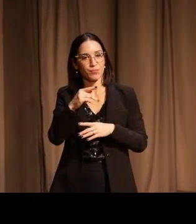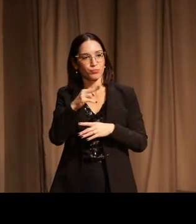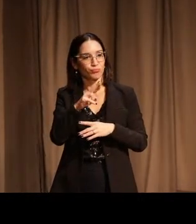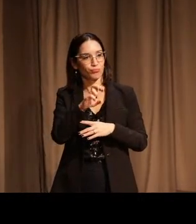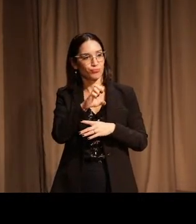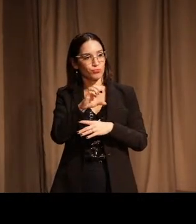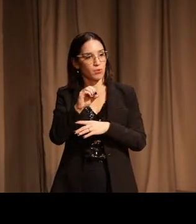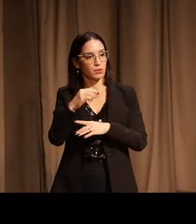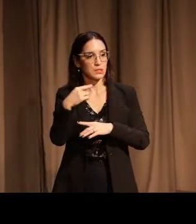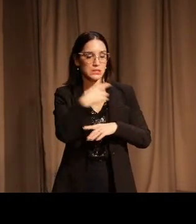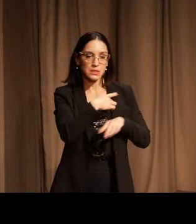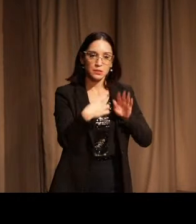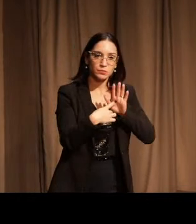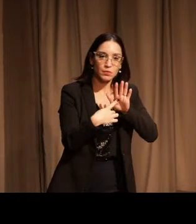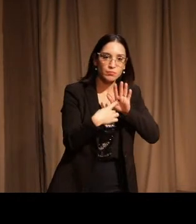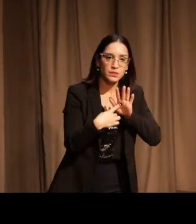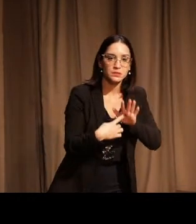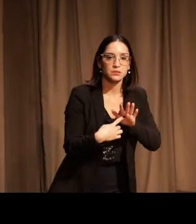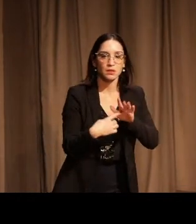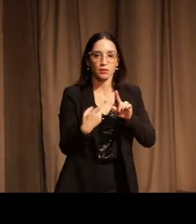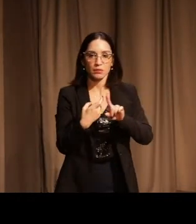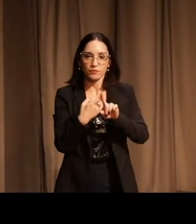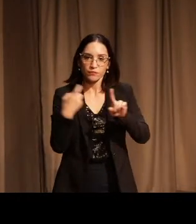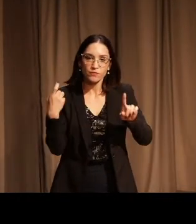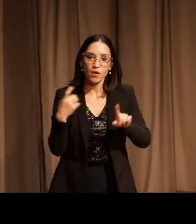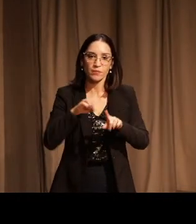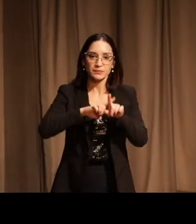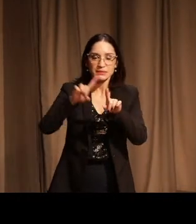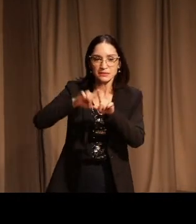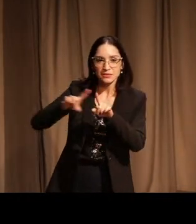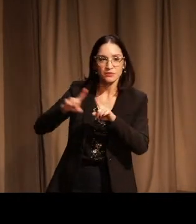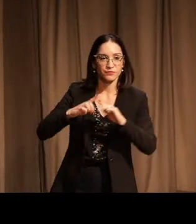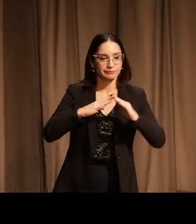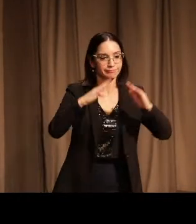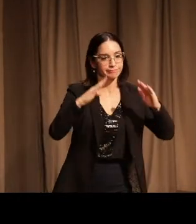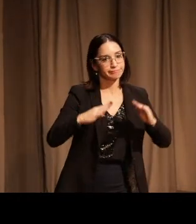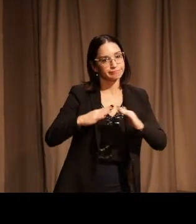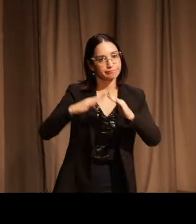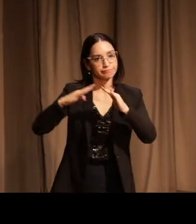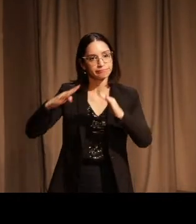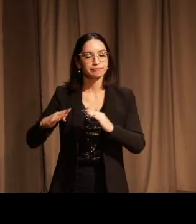because he represents a pre-Columbian resistance in an American continent.